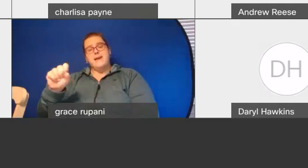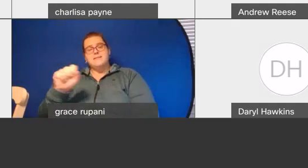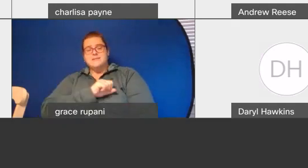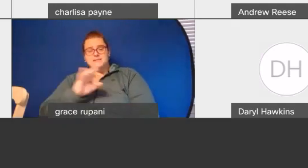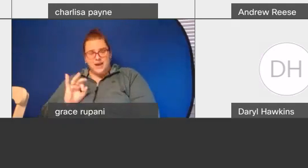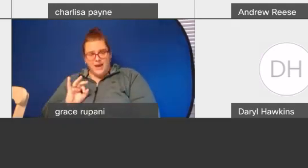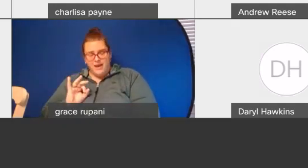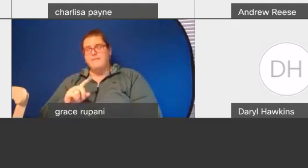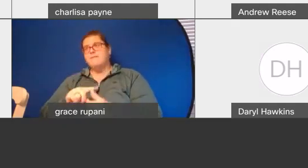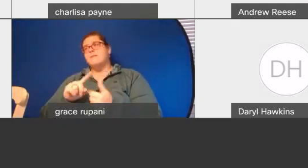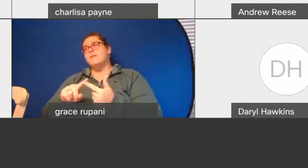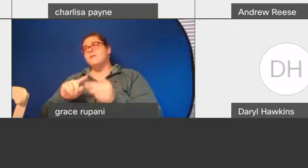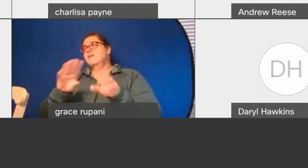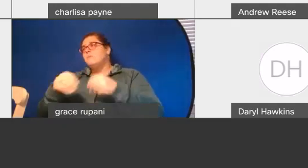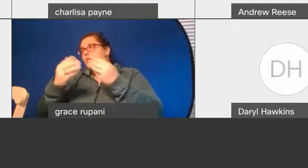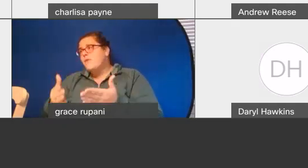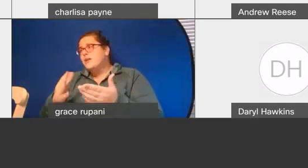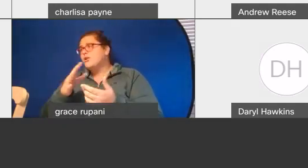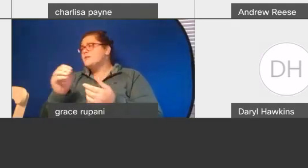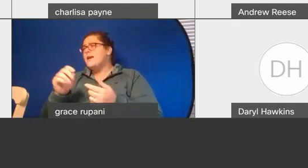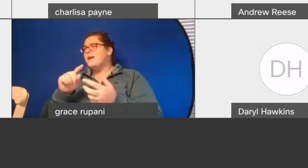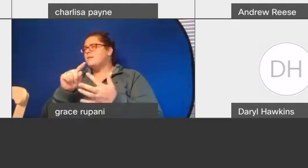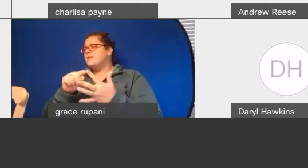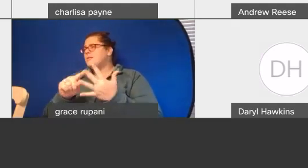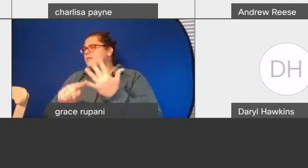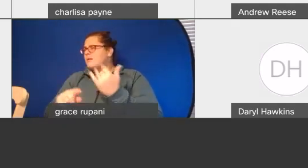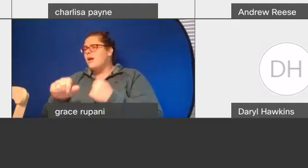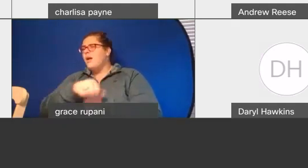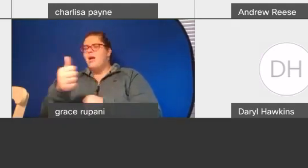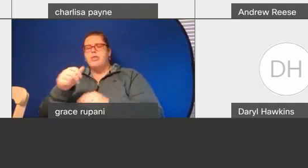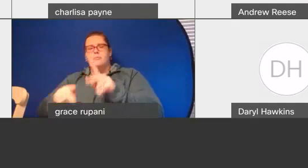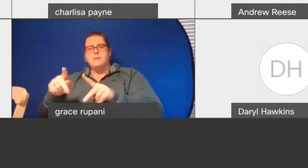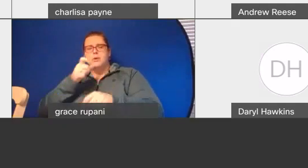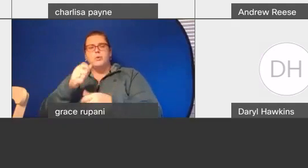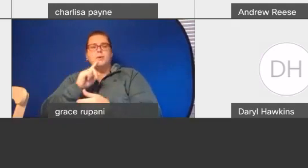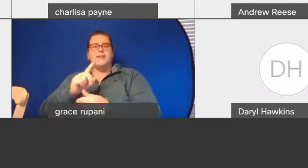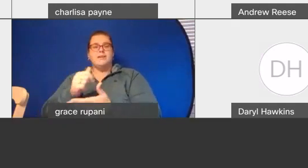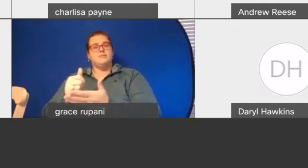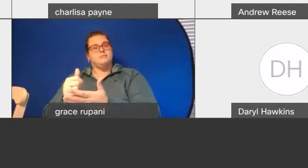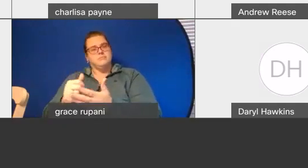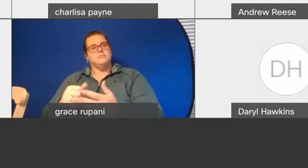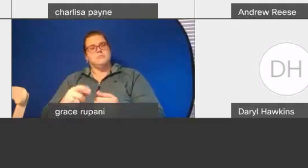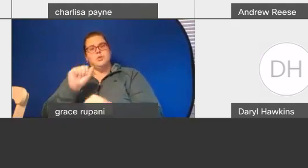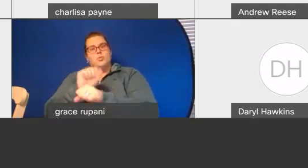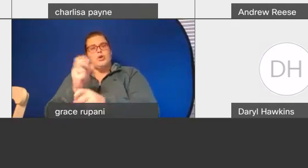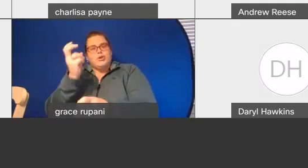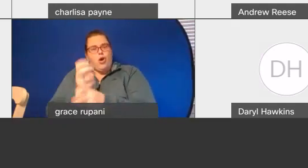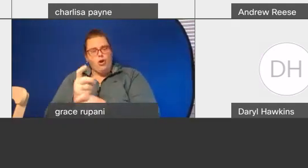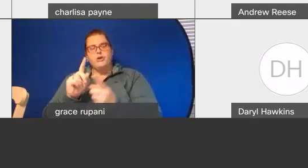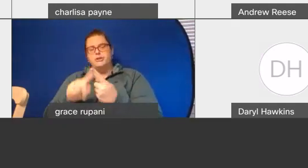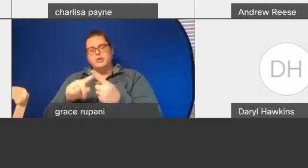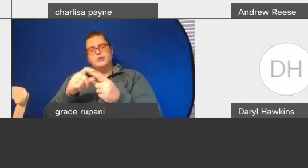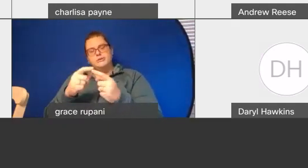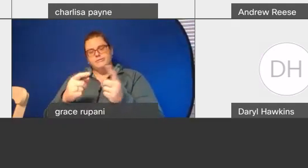trying to remember everyone, I don't want to forget anyone who helped, who really worked hard to pull together and include in that